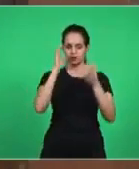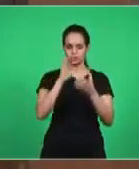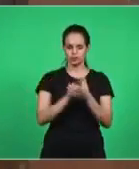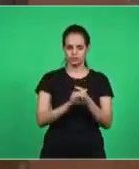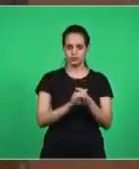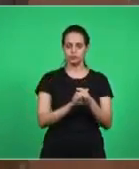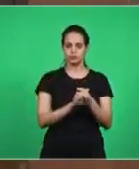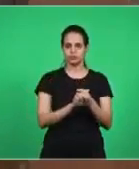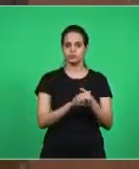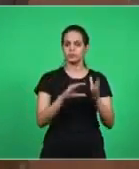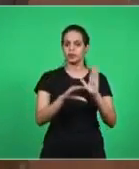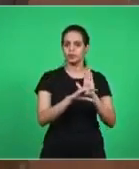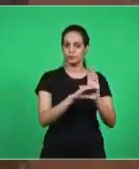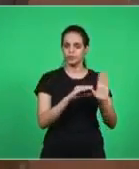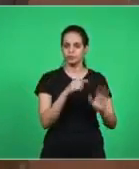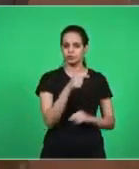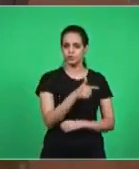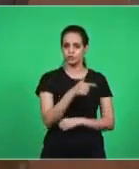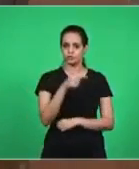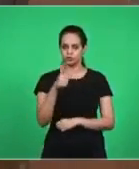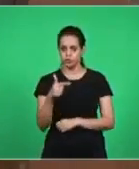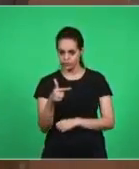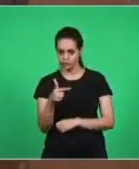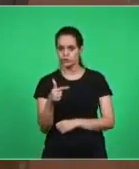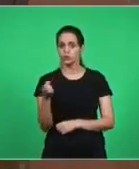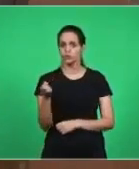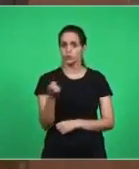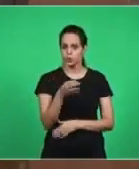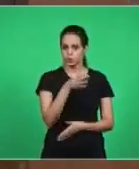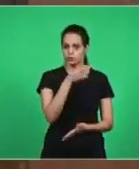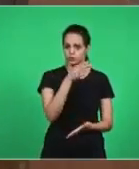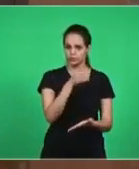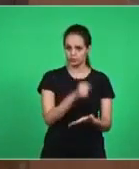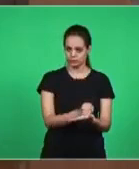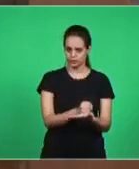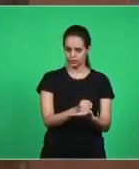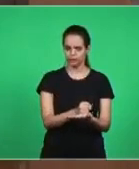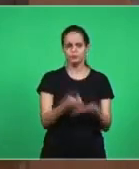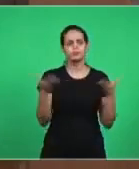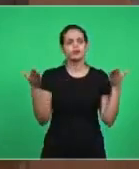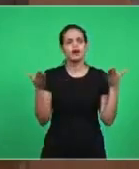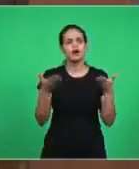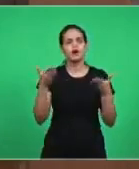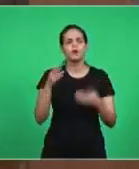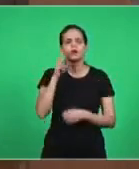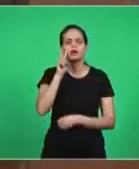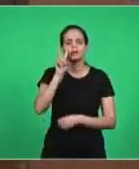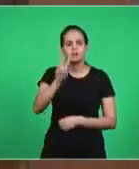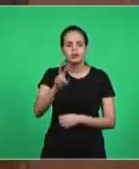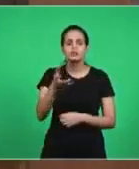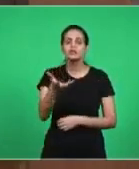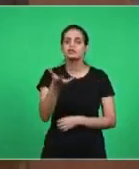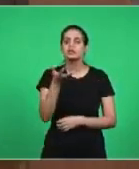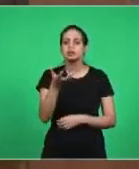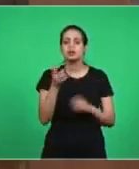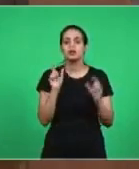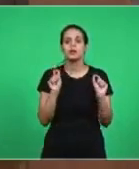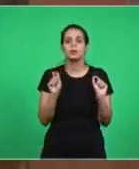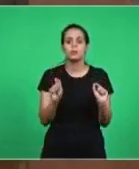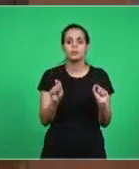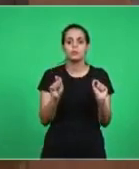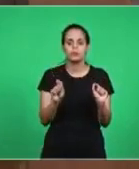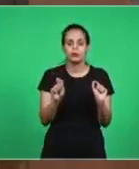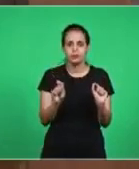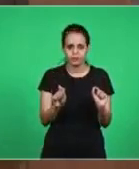on chapter 22 of Matthew, on New Testament. So here now, what we want now,